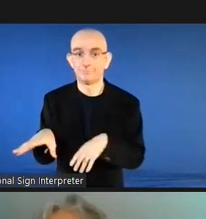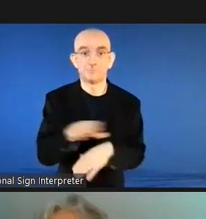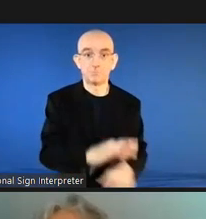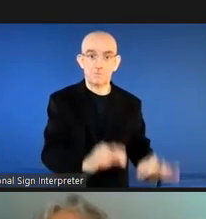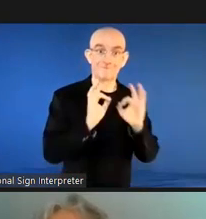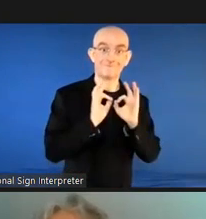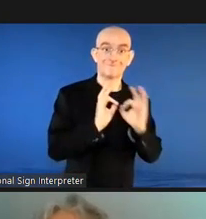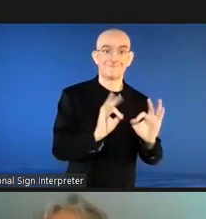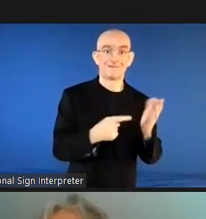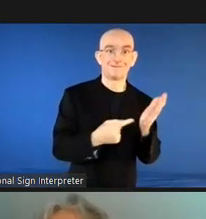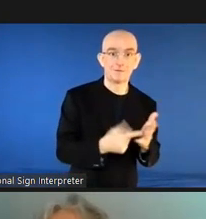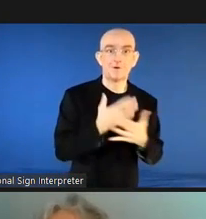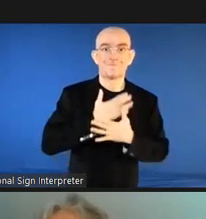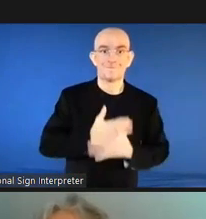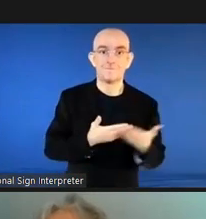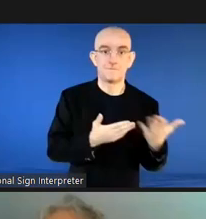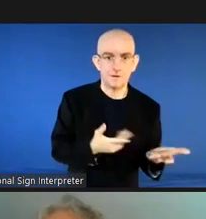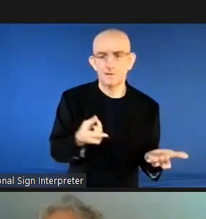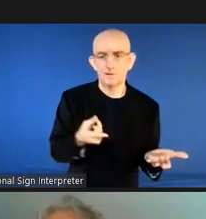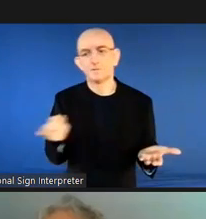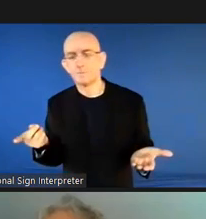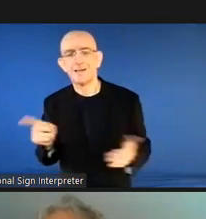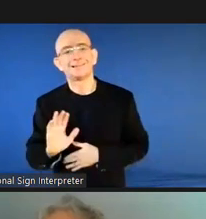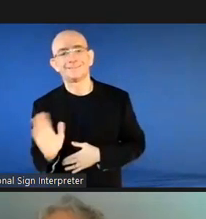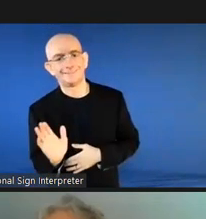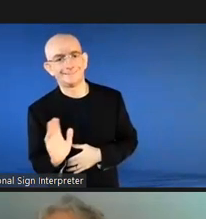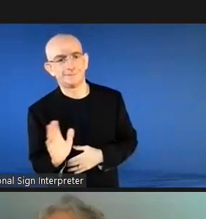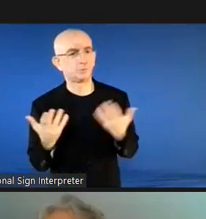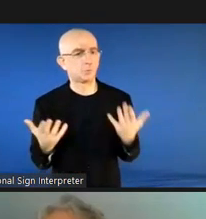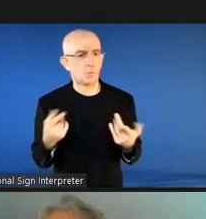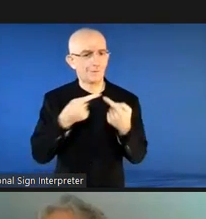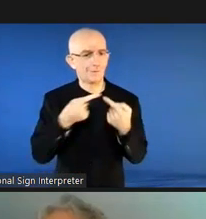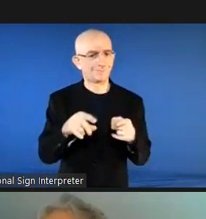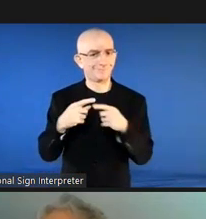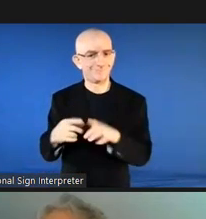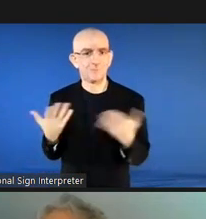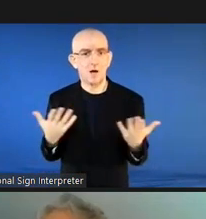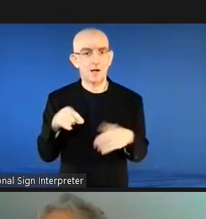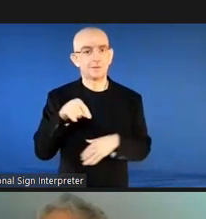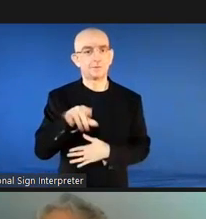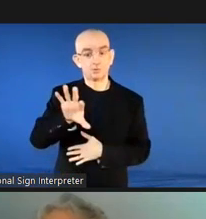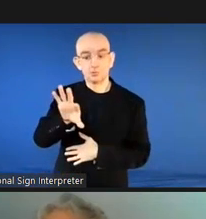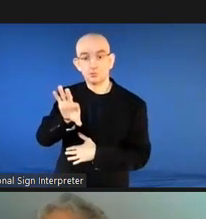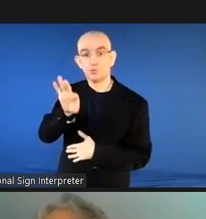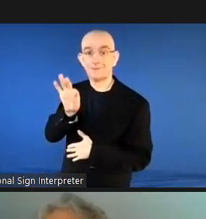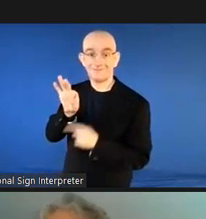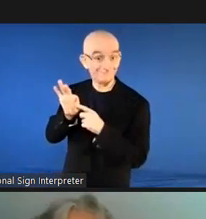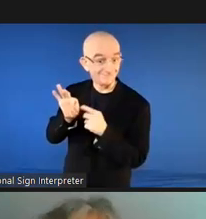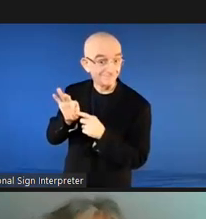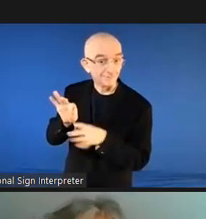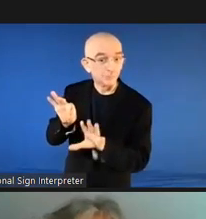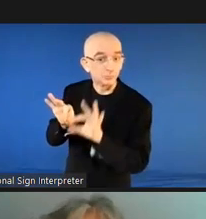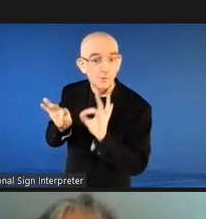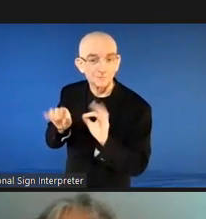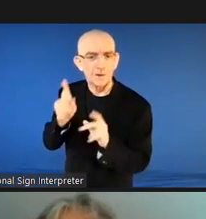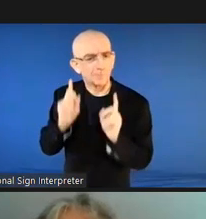choice. And at the moment, there isn't that choice for most of the children we work with. And this is why, as I think I said earlier,